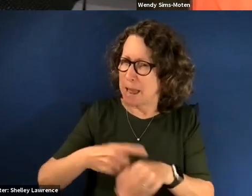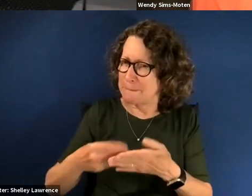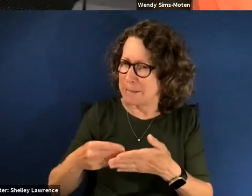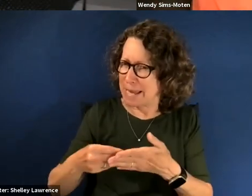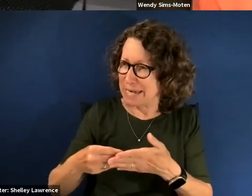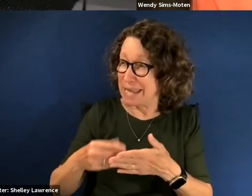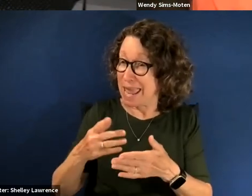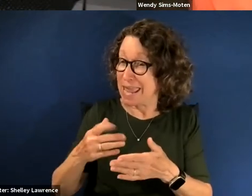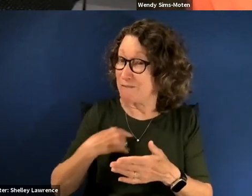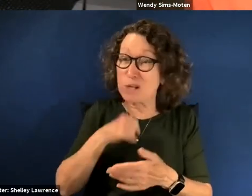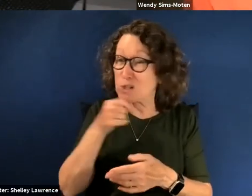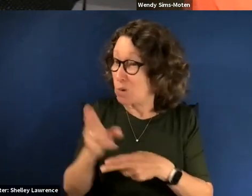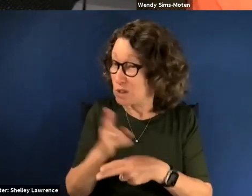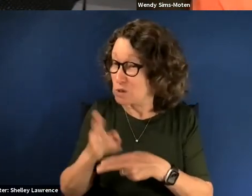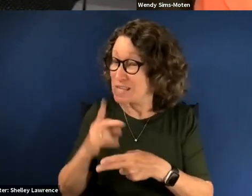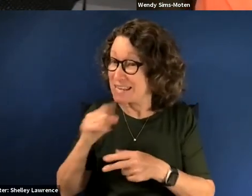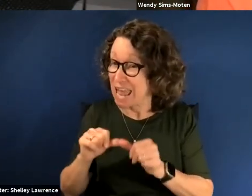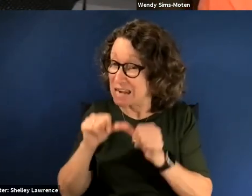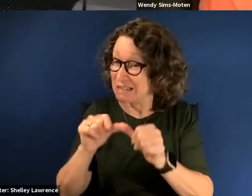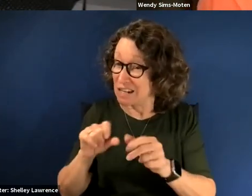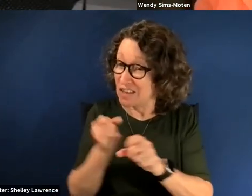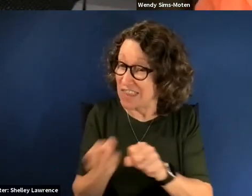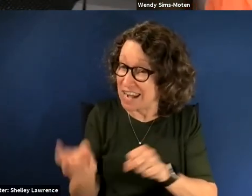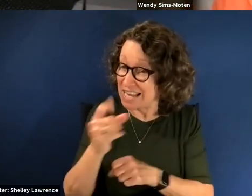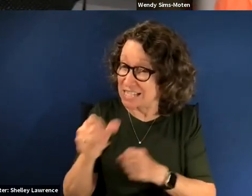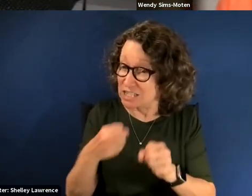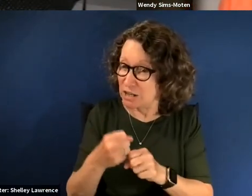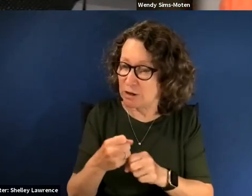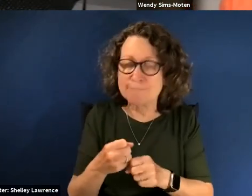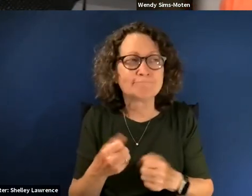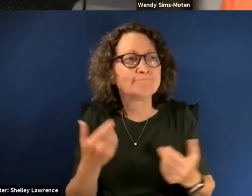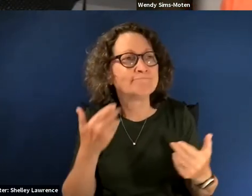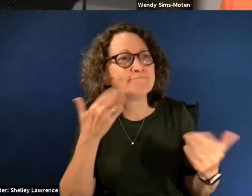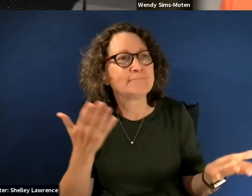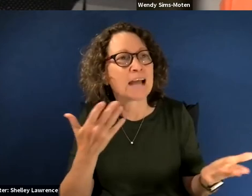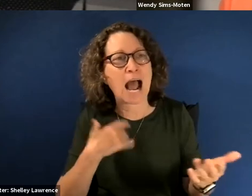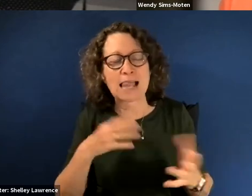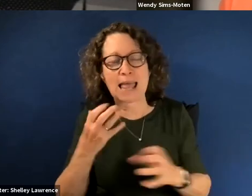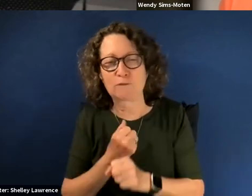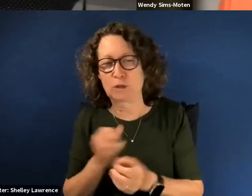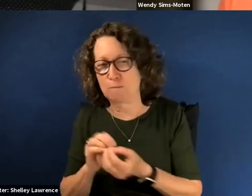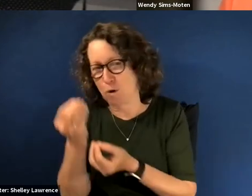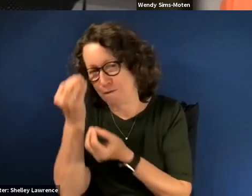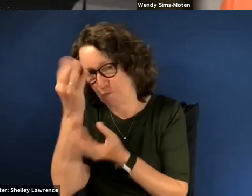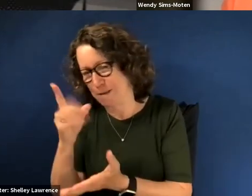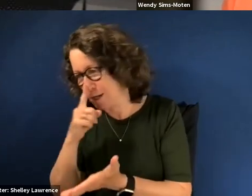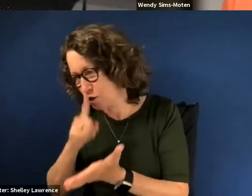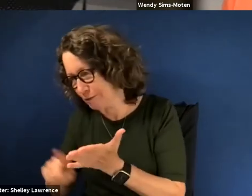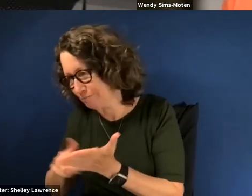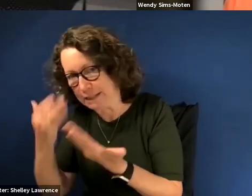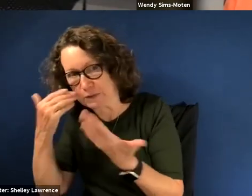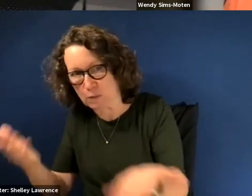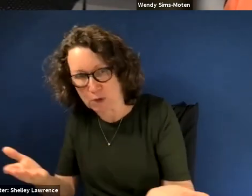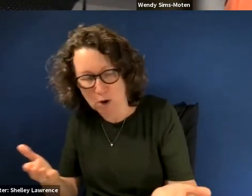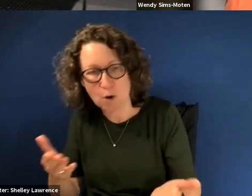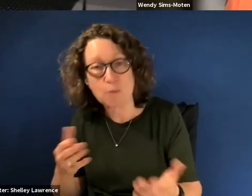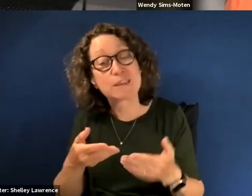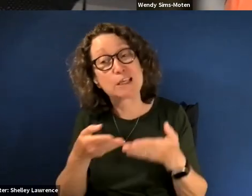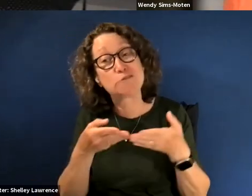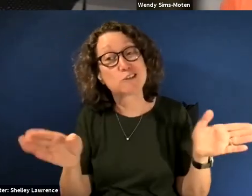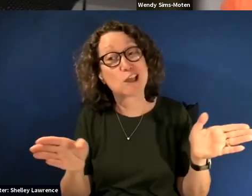Can we carry it over if we don't spend it? Yeah, I will have to get further information on that.